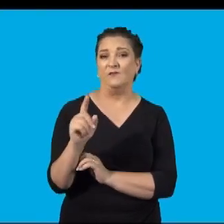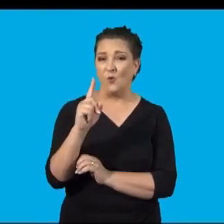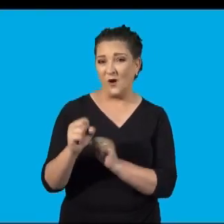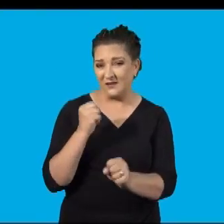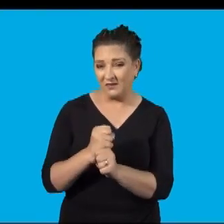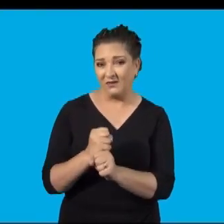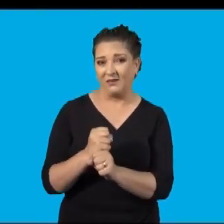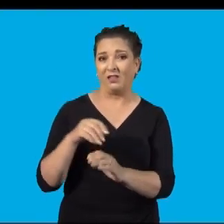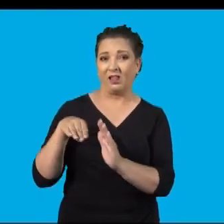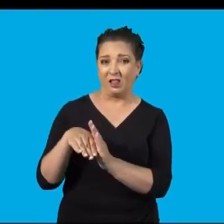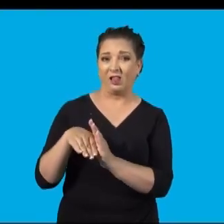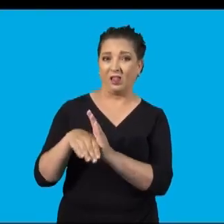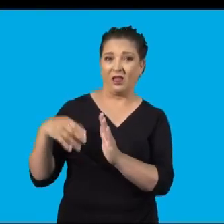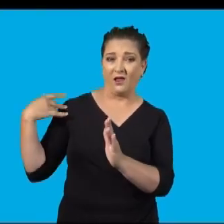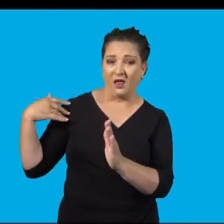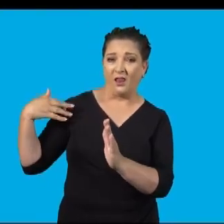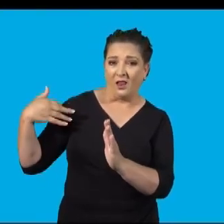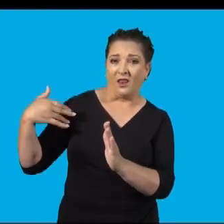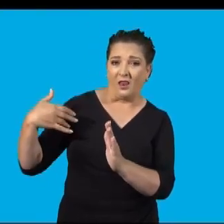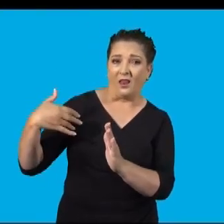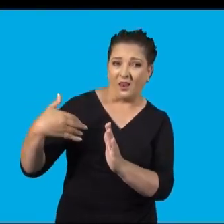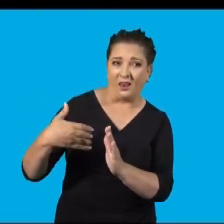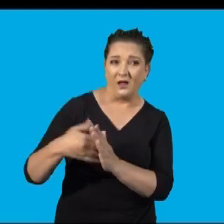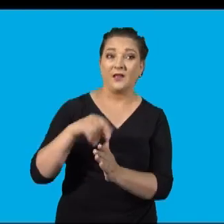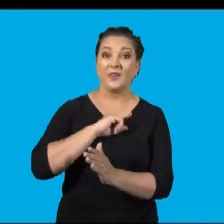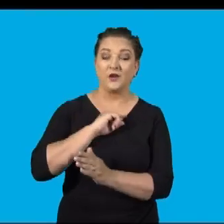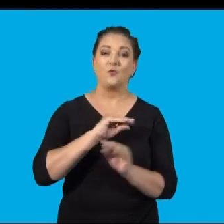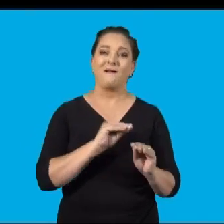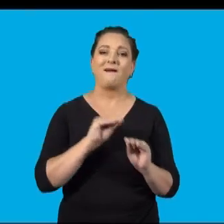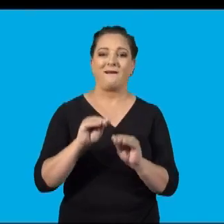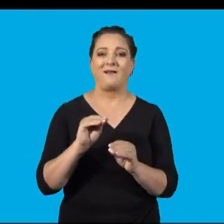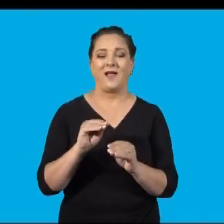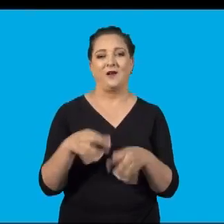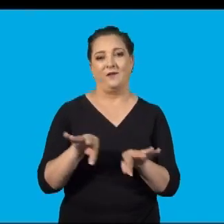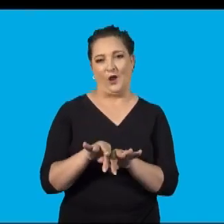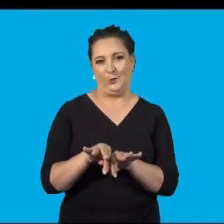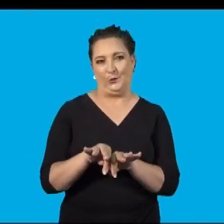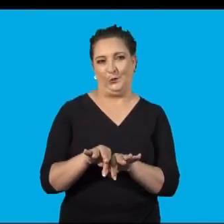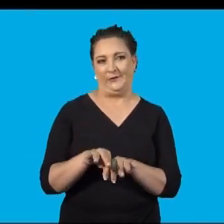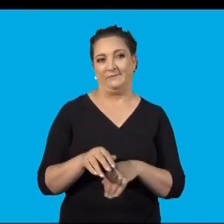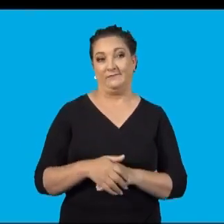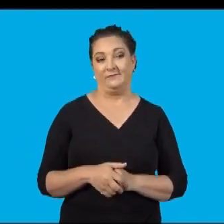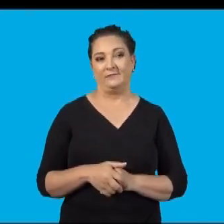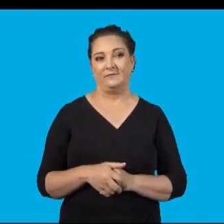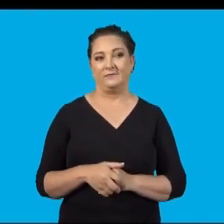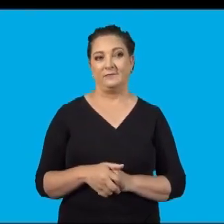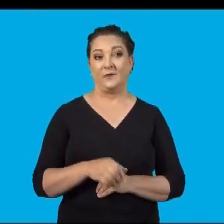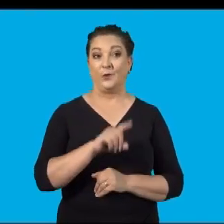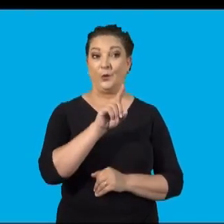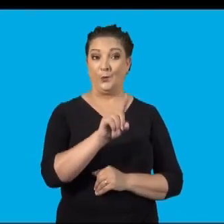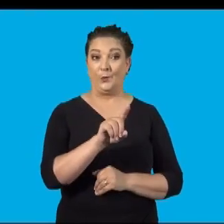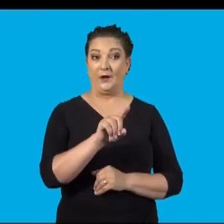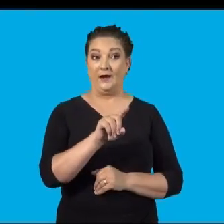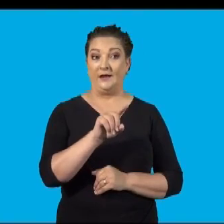diminishing balance. So if I say cost minus accumulated, it gives me carrying value. And my carrying value here is going to